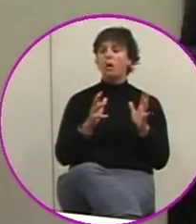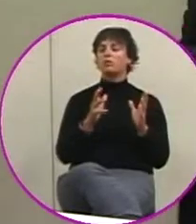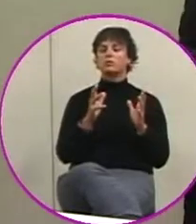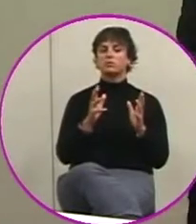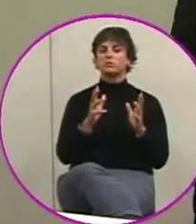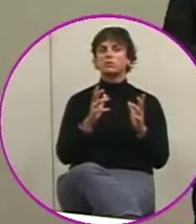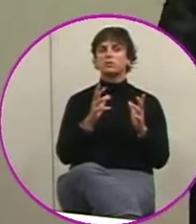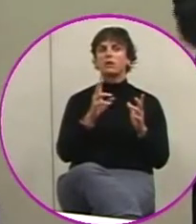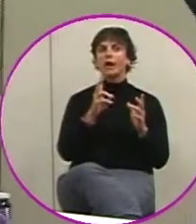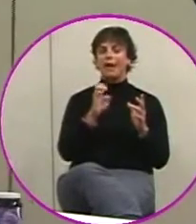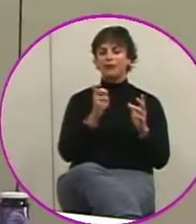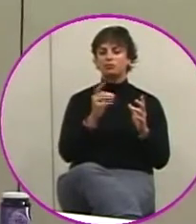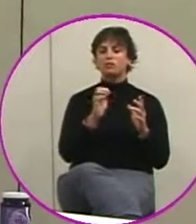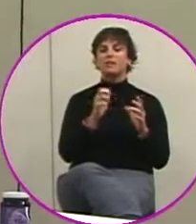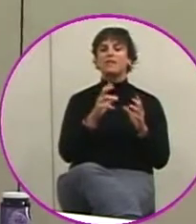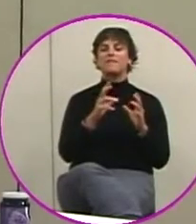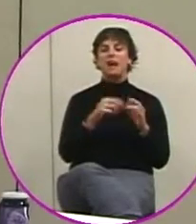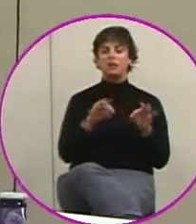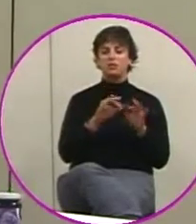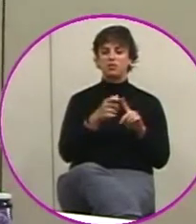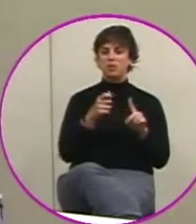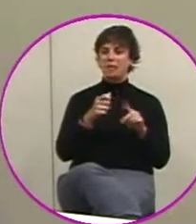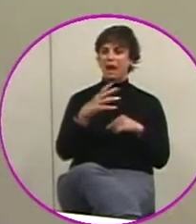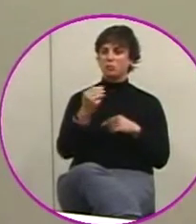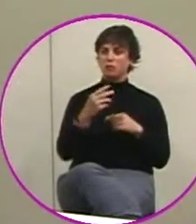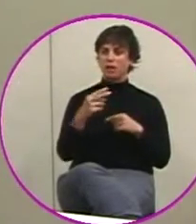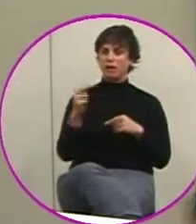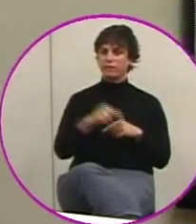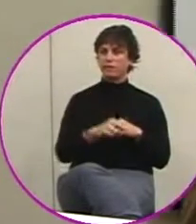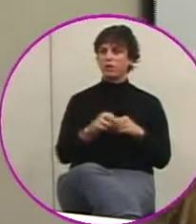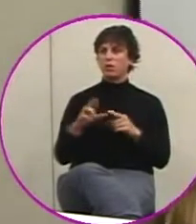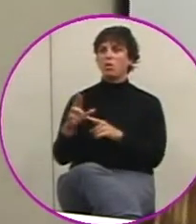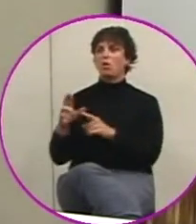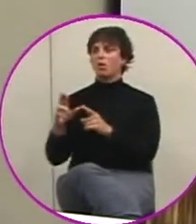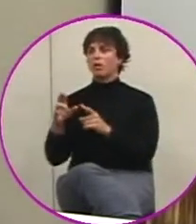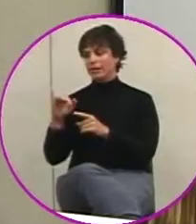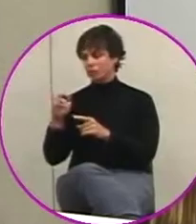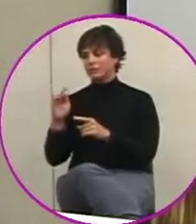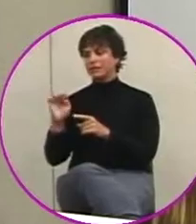within. So is a coupon a tangible?